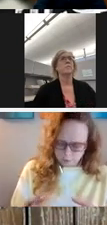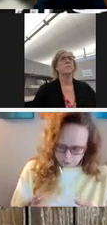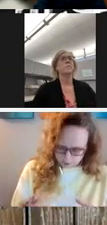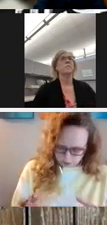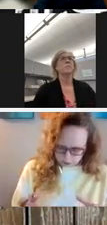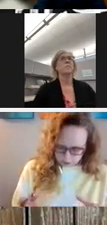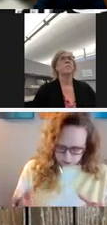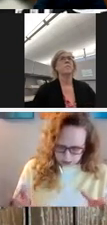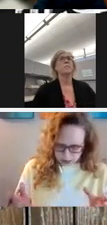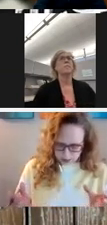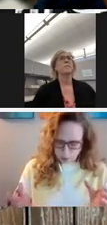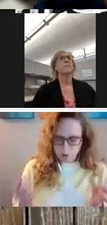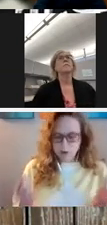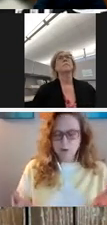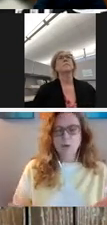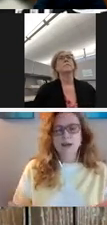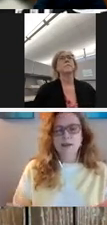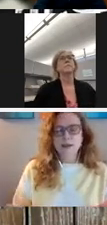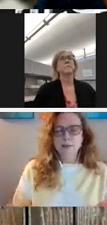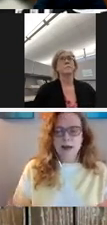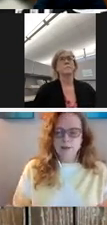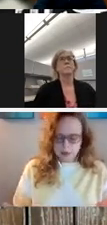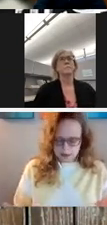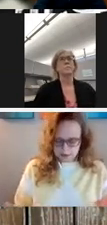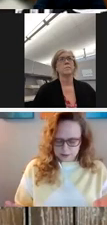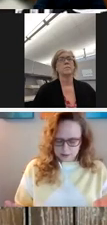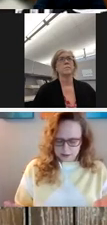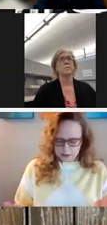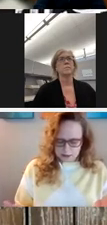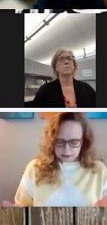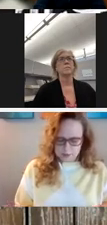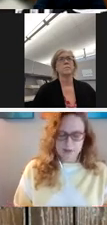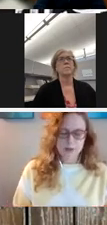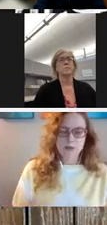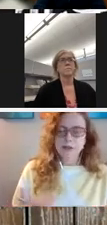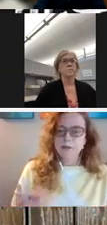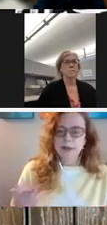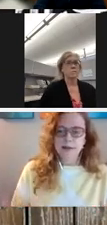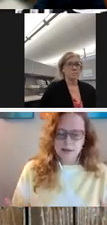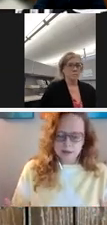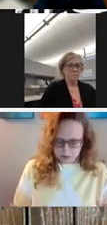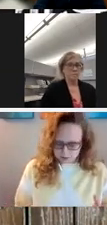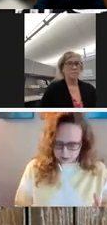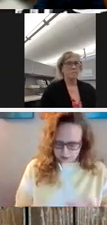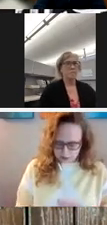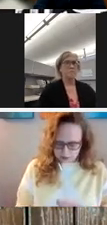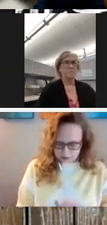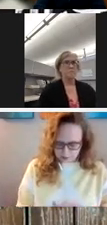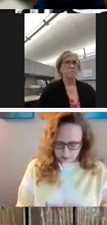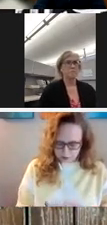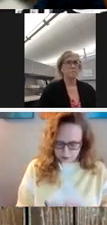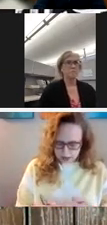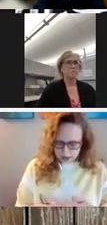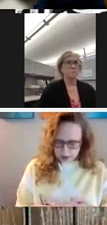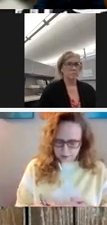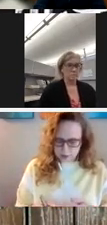these if we will. So what are the ways that pathways, case managers and pathways